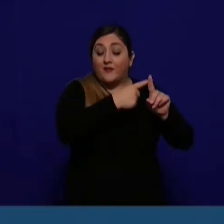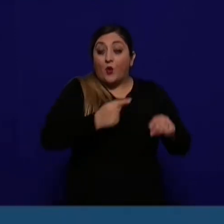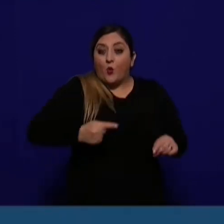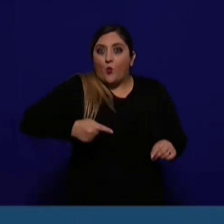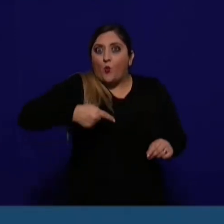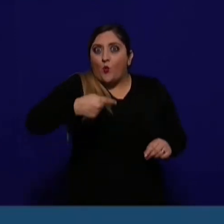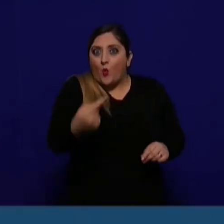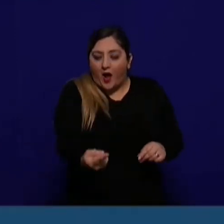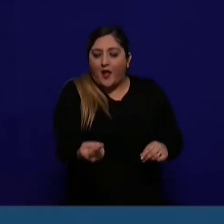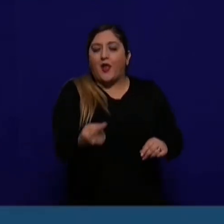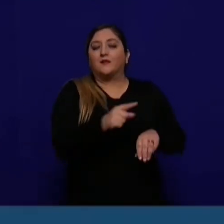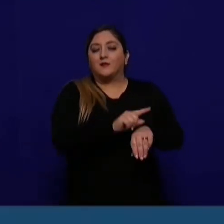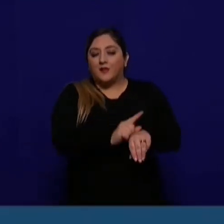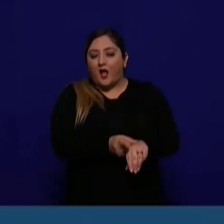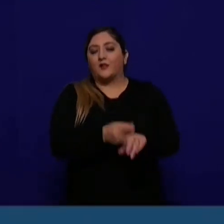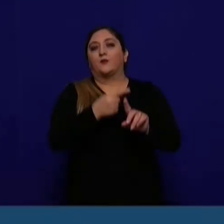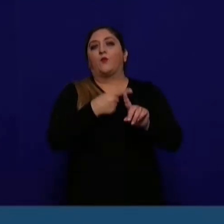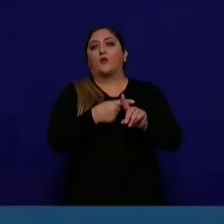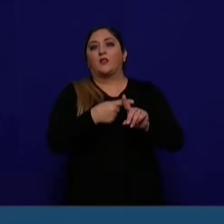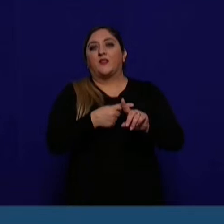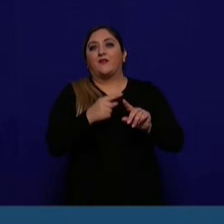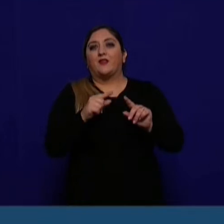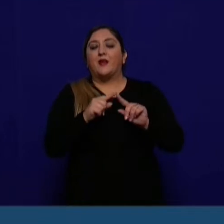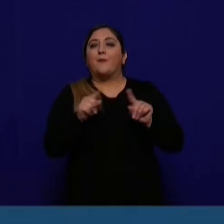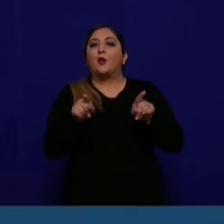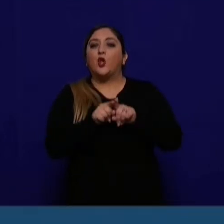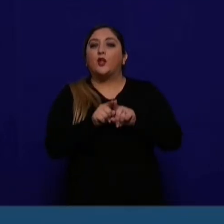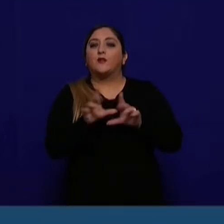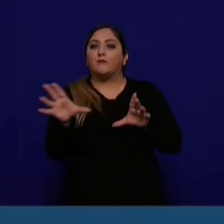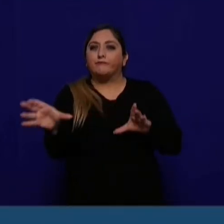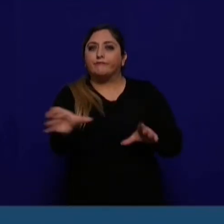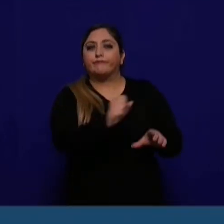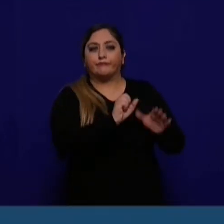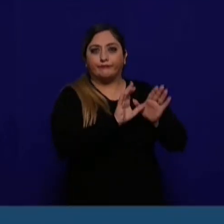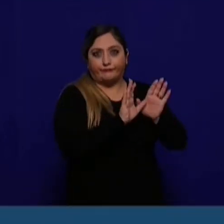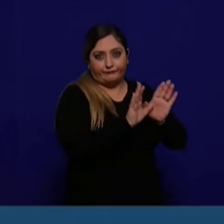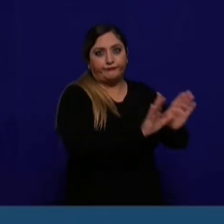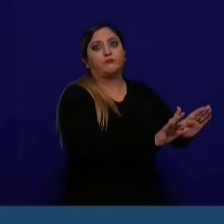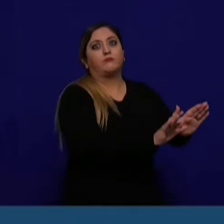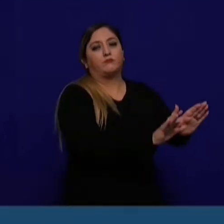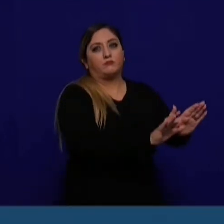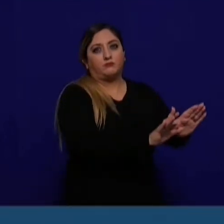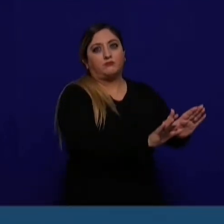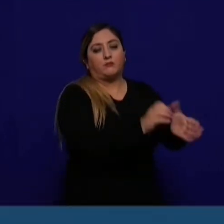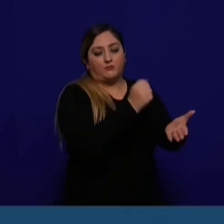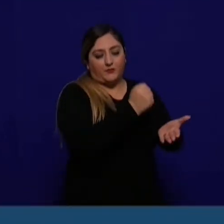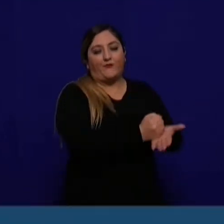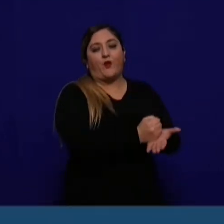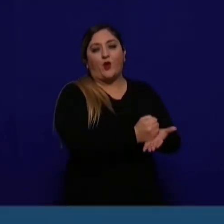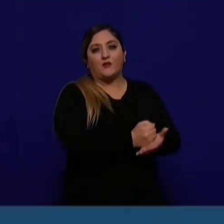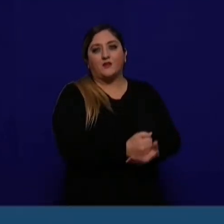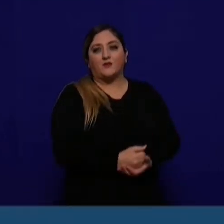jinqabdu mill-ewwel u dawn ikunu qegħdin jitpoġġew f'iżolazzjoni u anke ikunu qegħdin kollha qegħdin